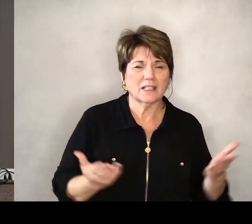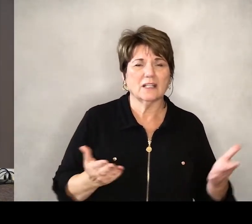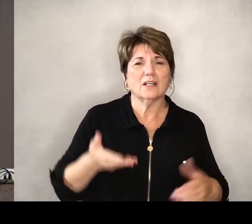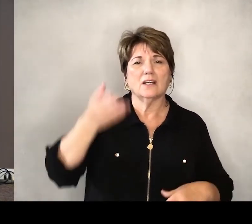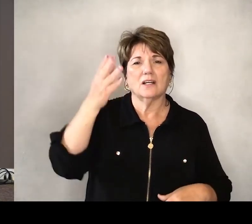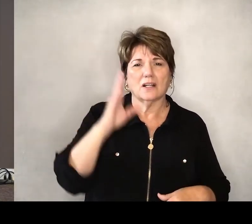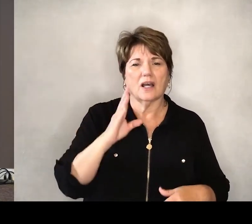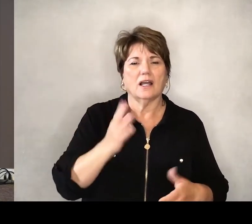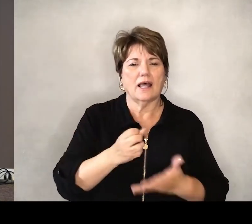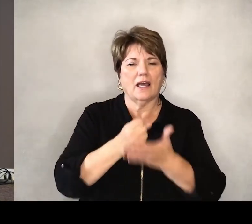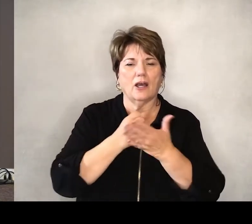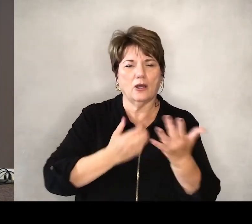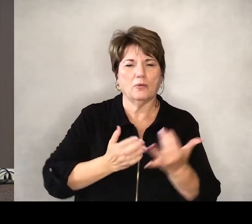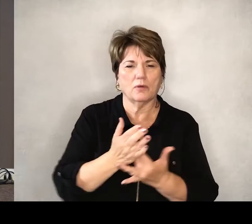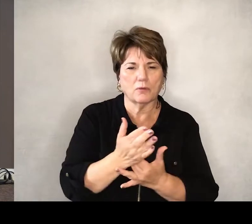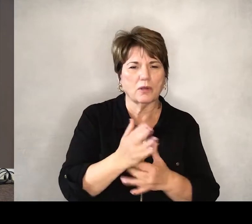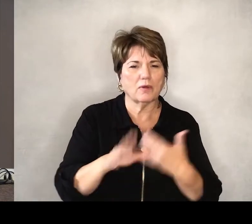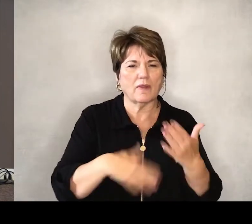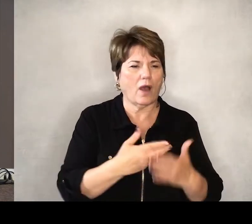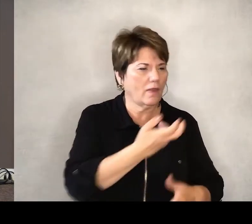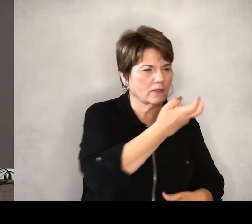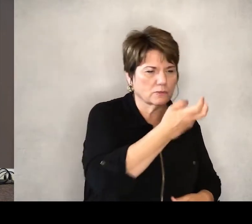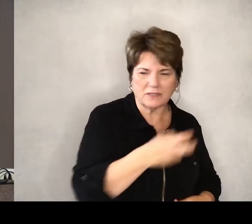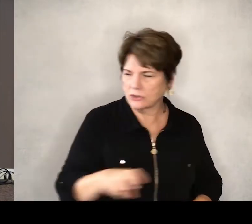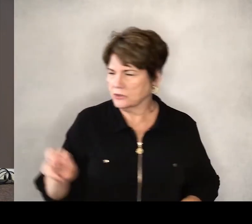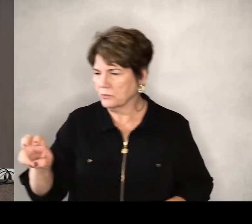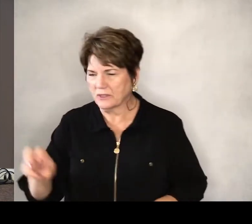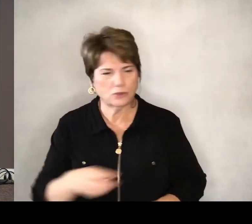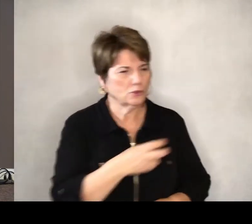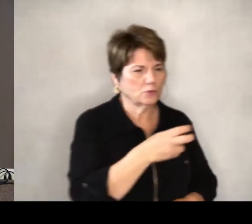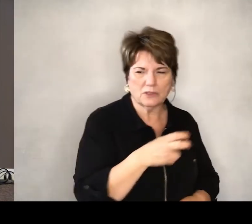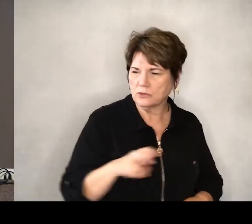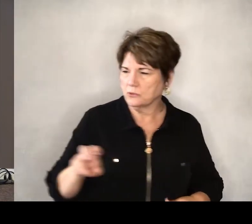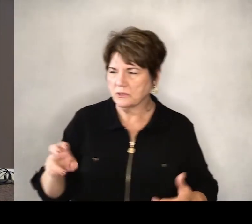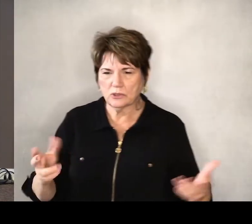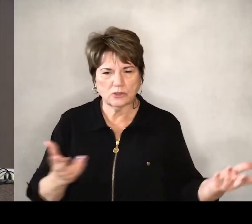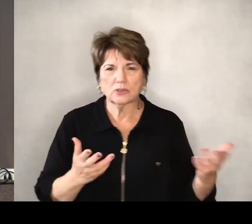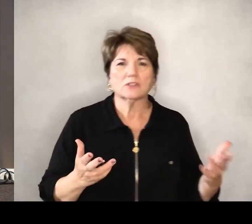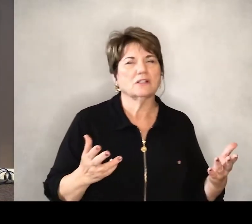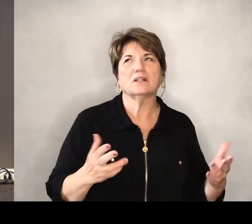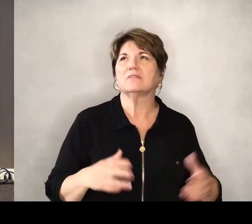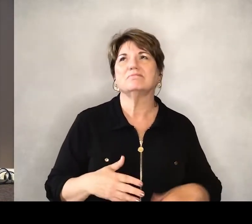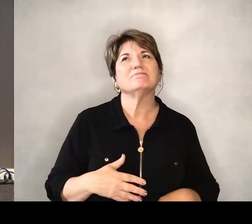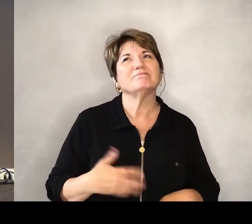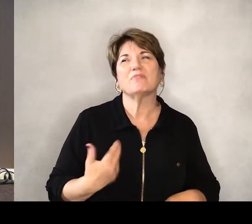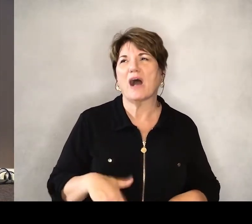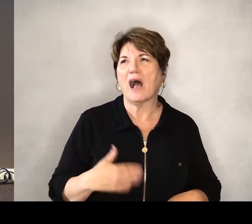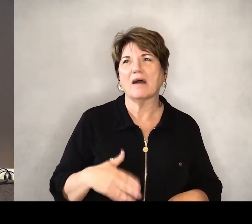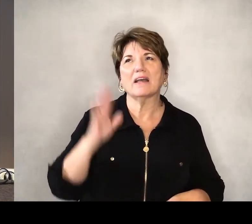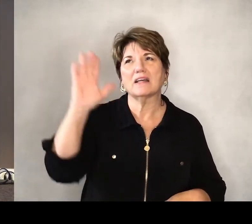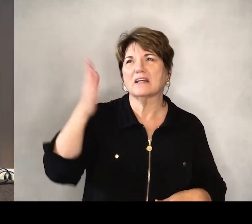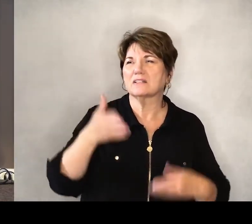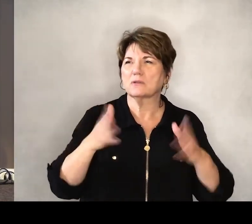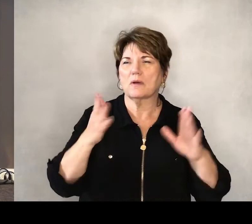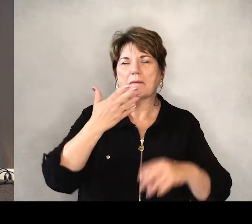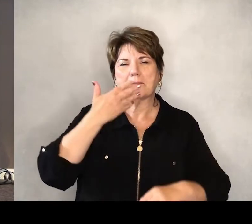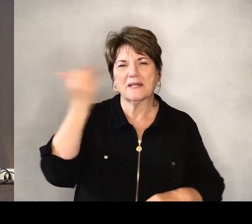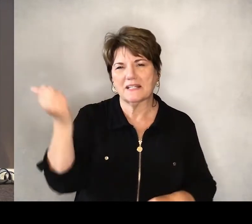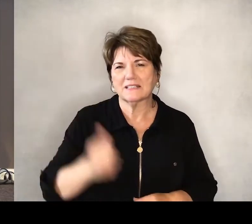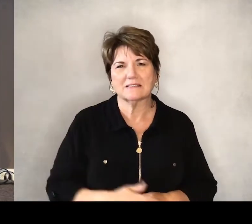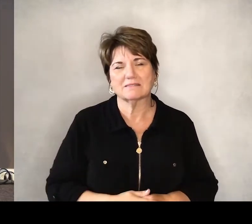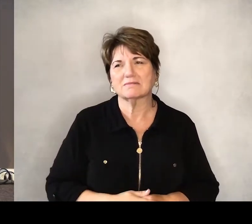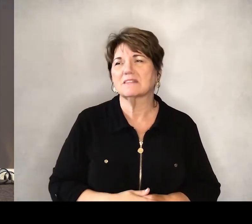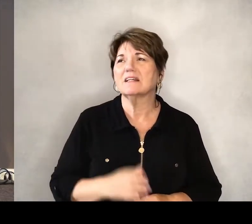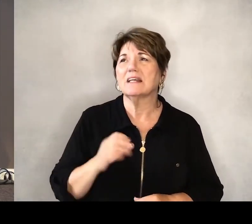God brought me through with all the God switches and everything else, and I wouldn't have it any other way. And if it haven't my way, I'll